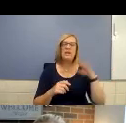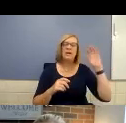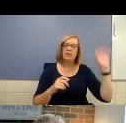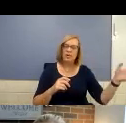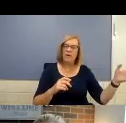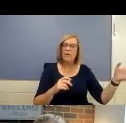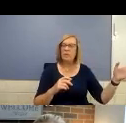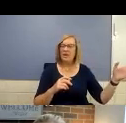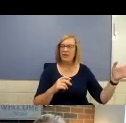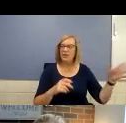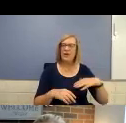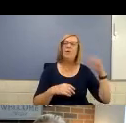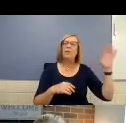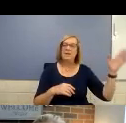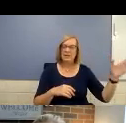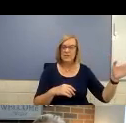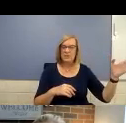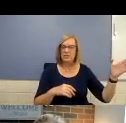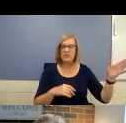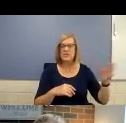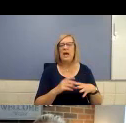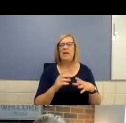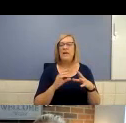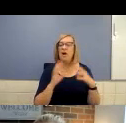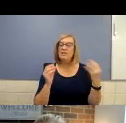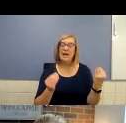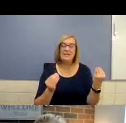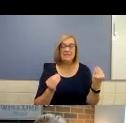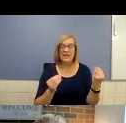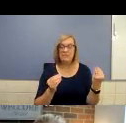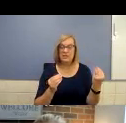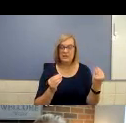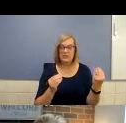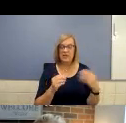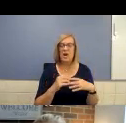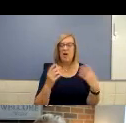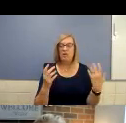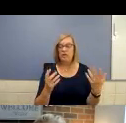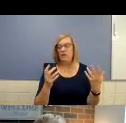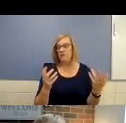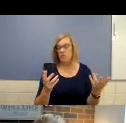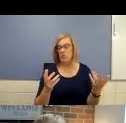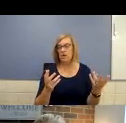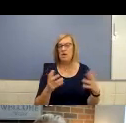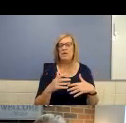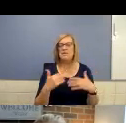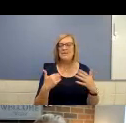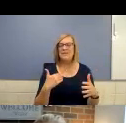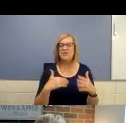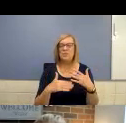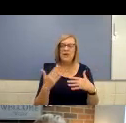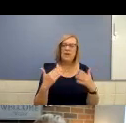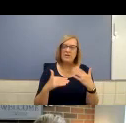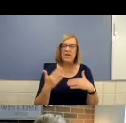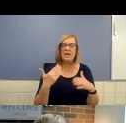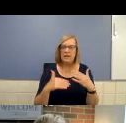first. Or if I want to work in Illinois, oh, I want to take this one first. They all test the same skills. They're all looking for the skills